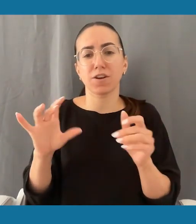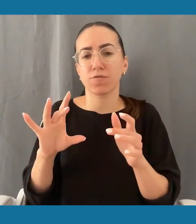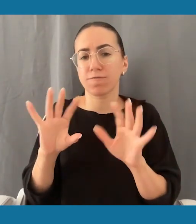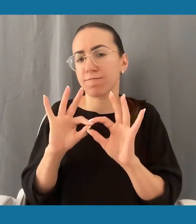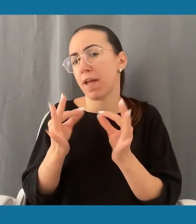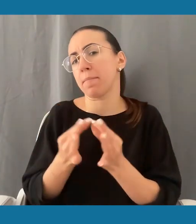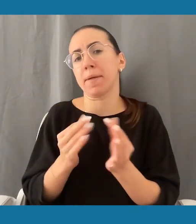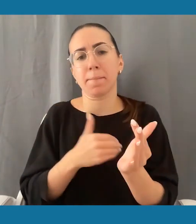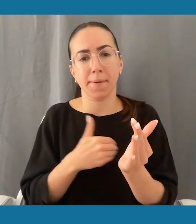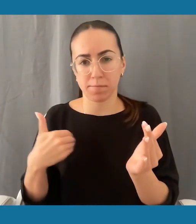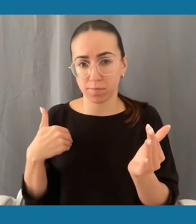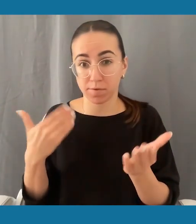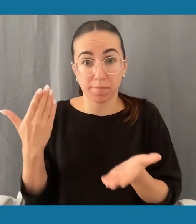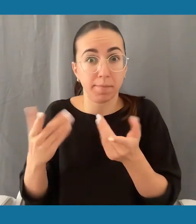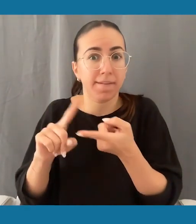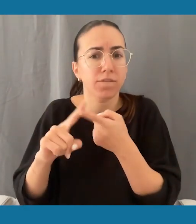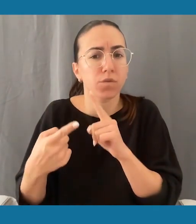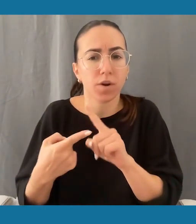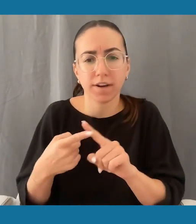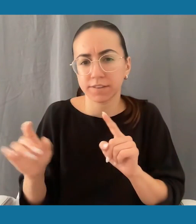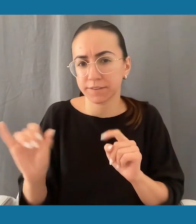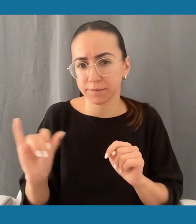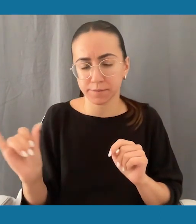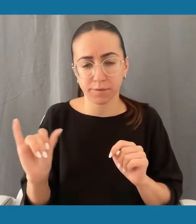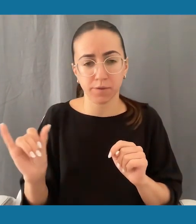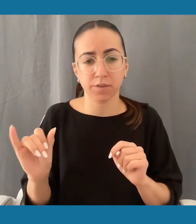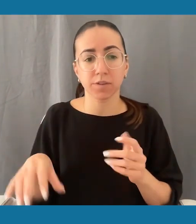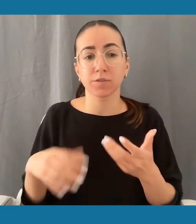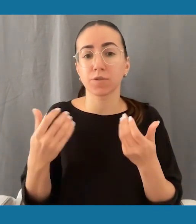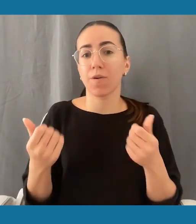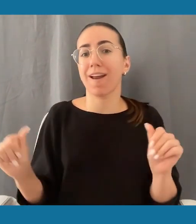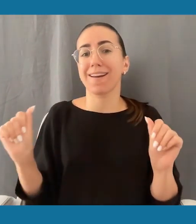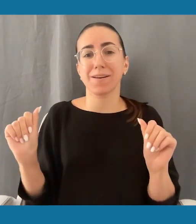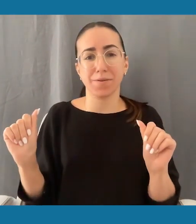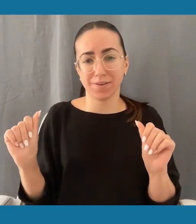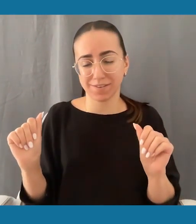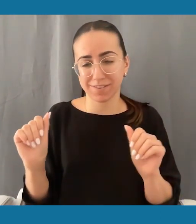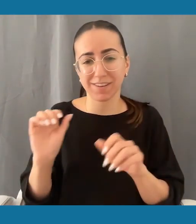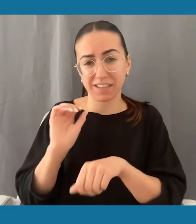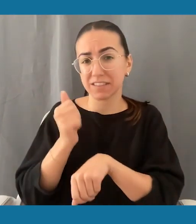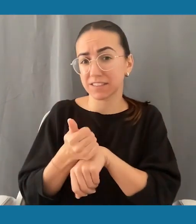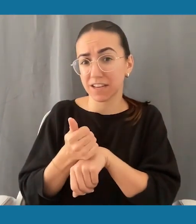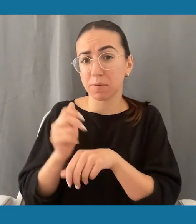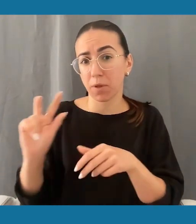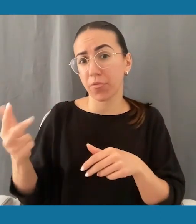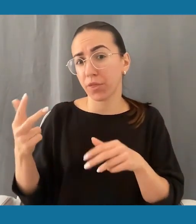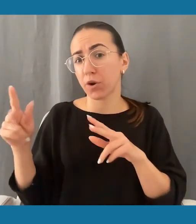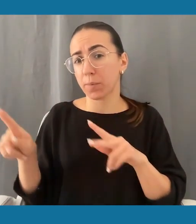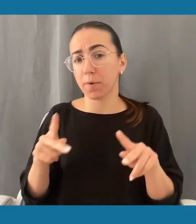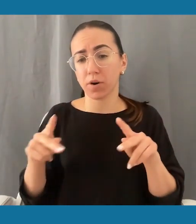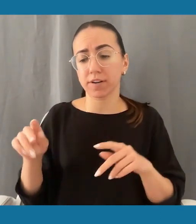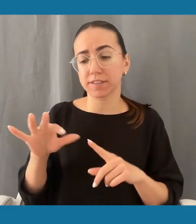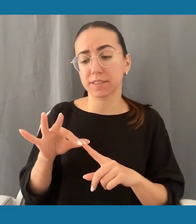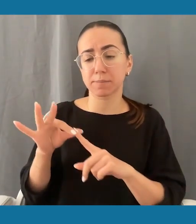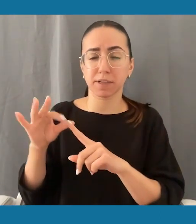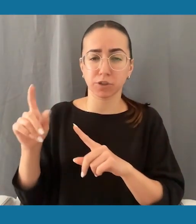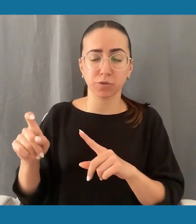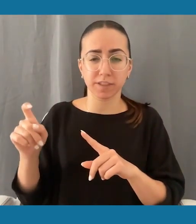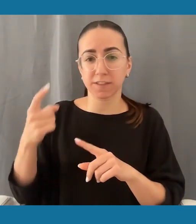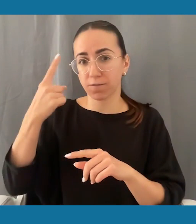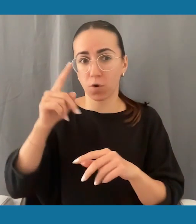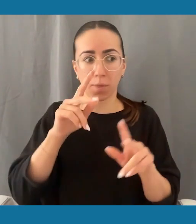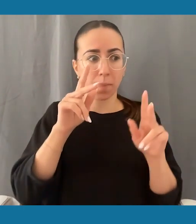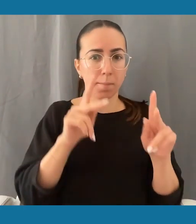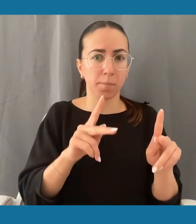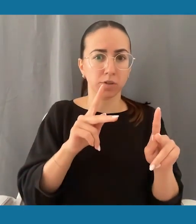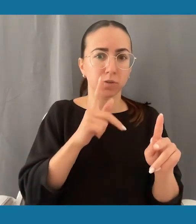any other relative. It could even be a friend. So anybody really can set up a third-party special needs trust